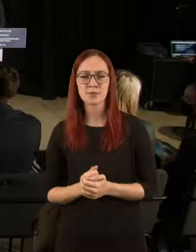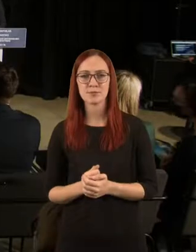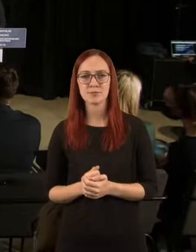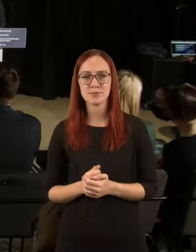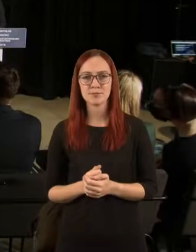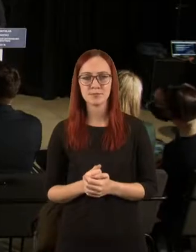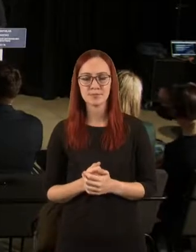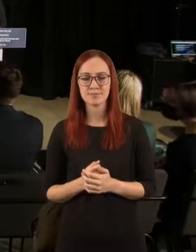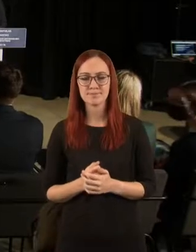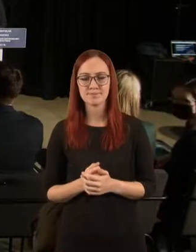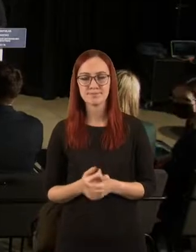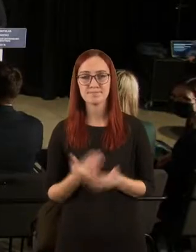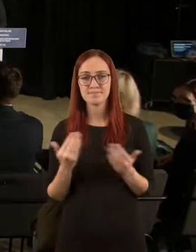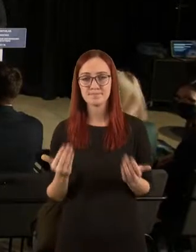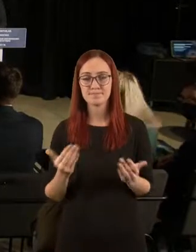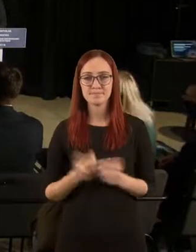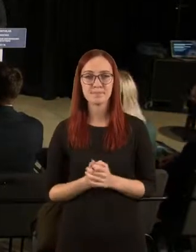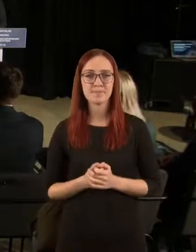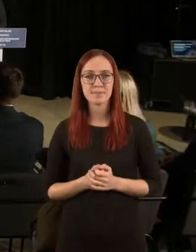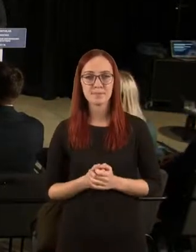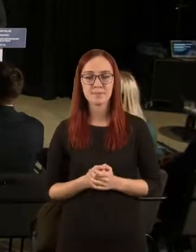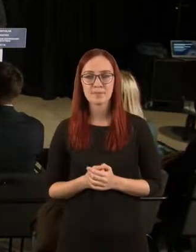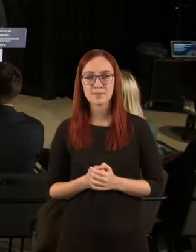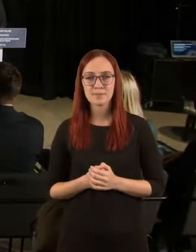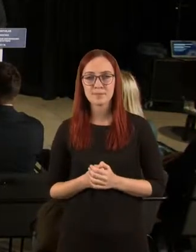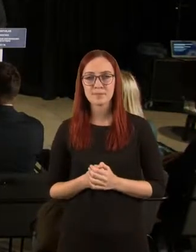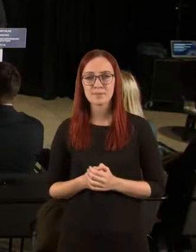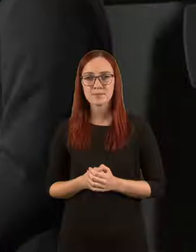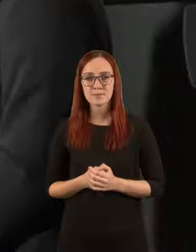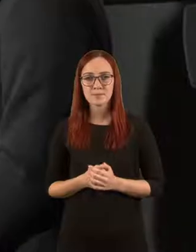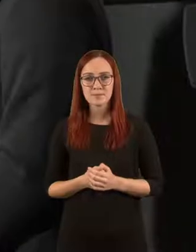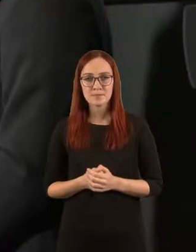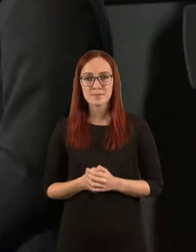conference. So who has any questions?